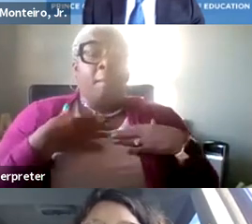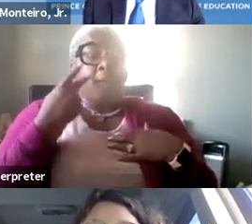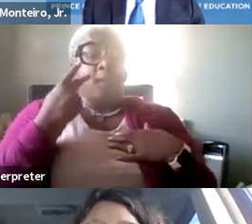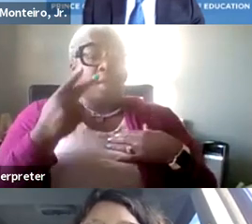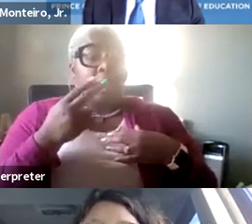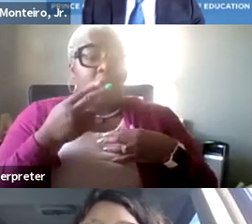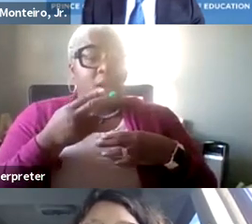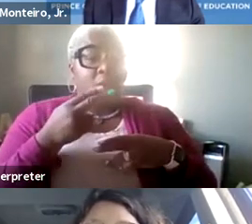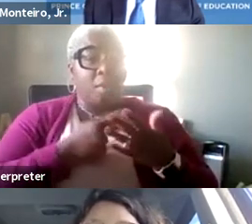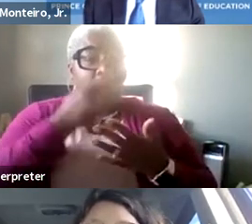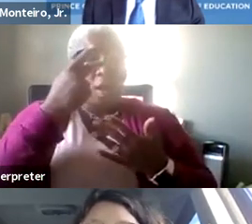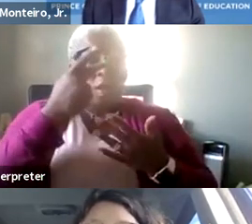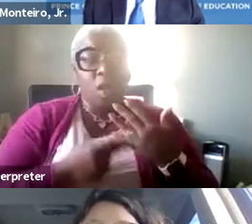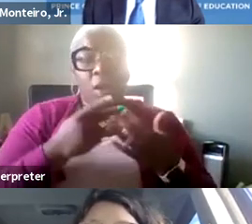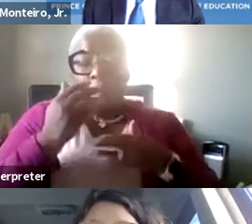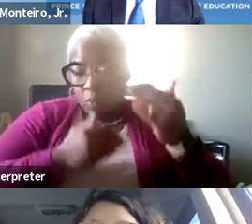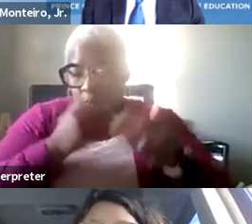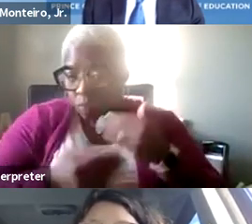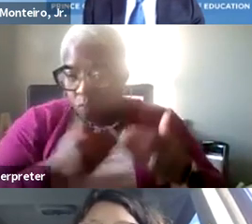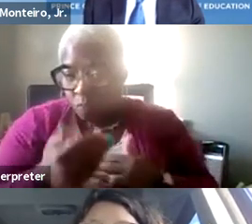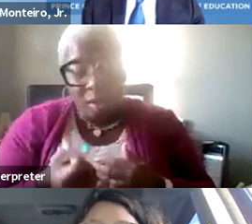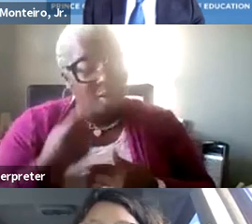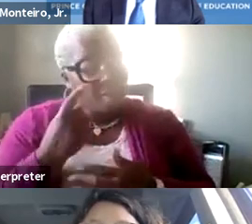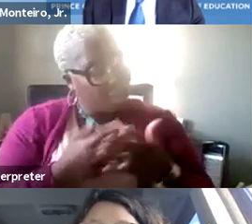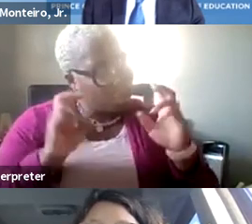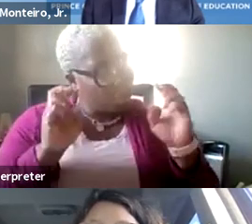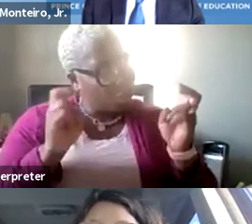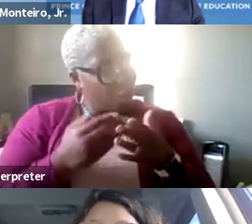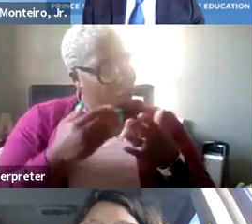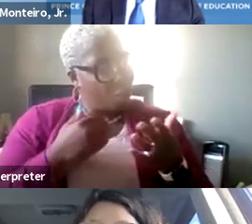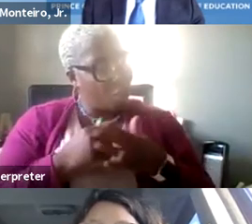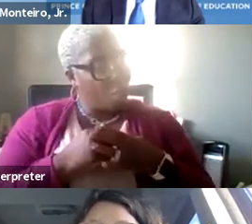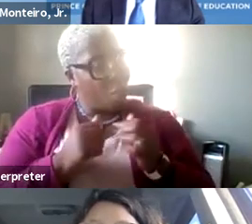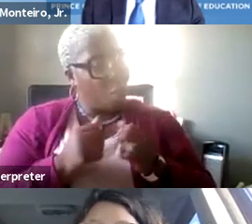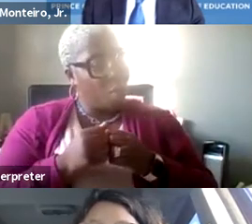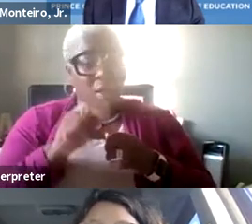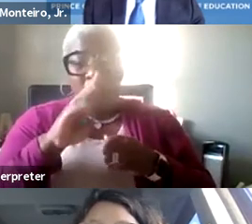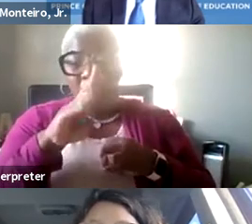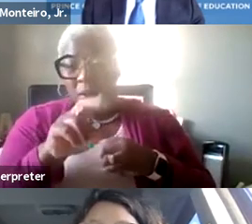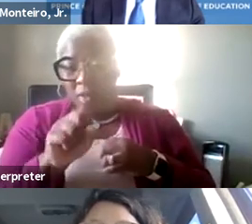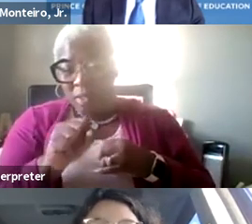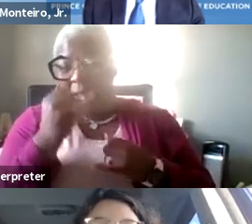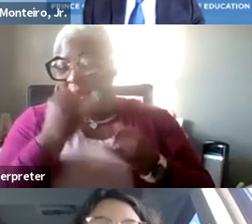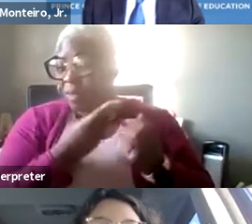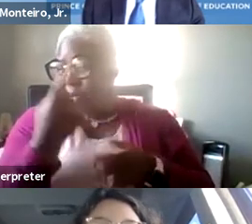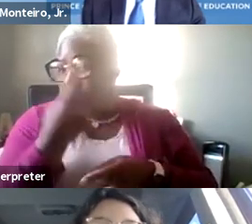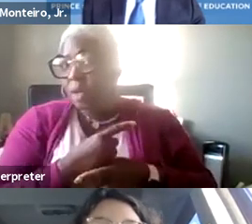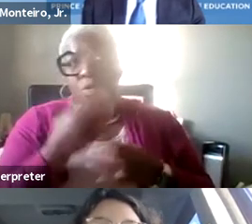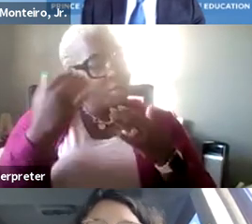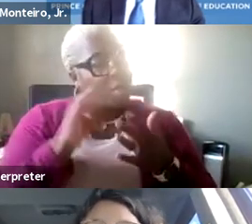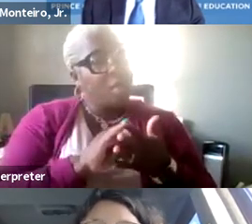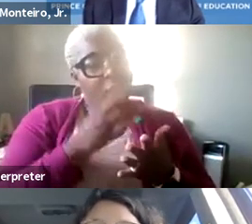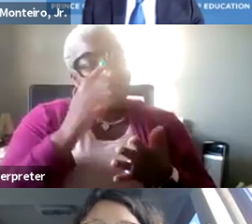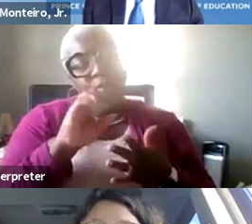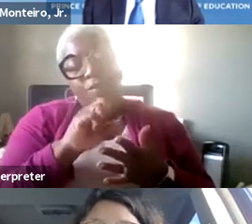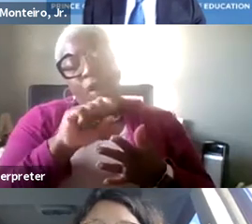that project move. I understand there may have been some issues with buses and things like that. These last couple of days, you expect that on the first